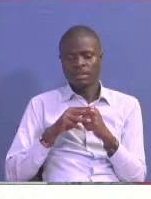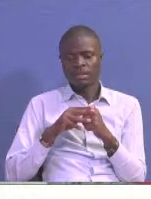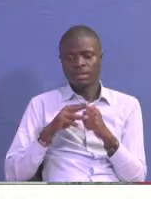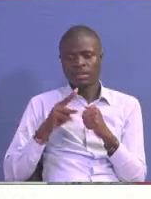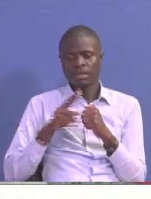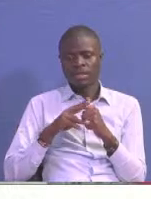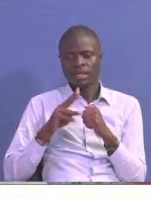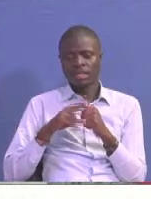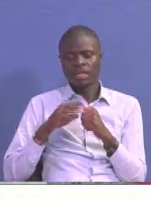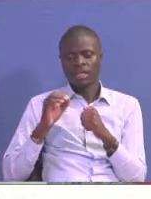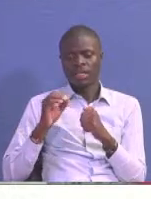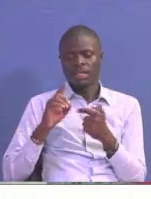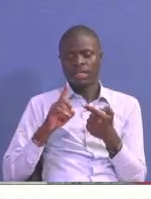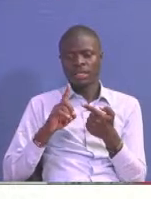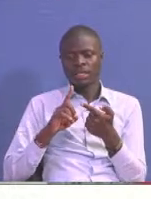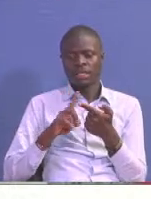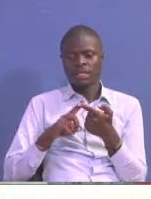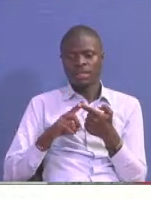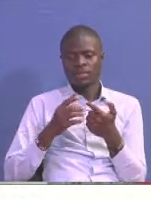1990 to now is about